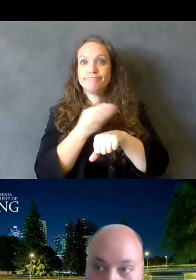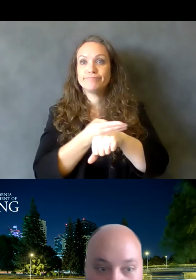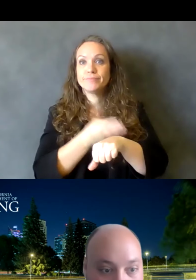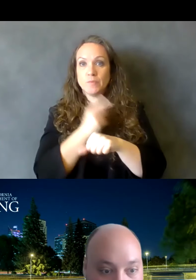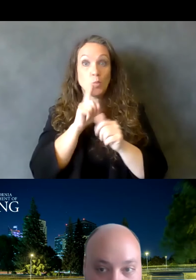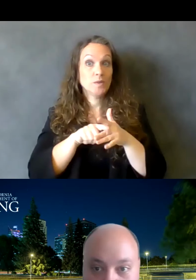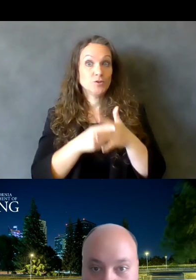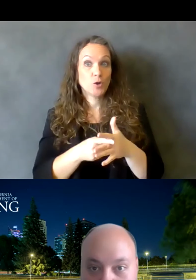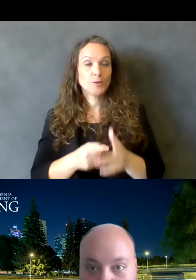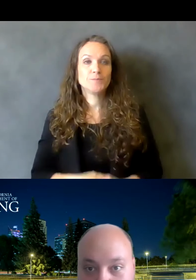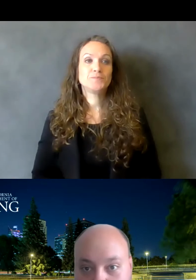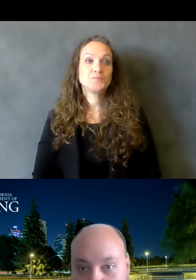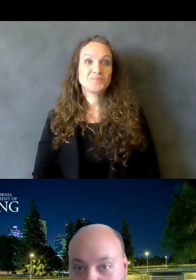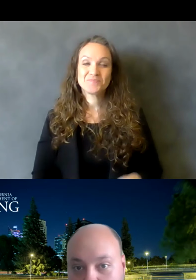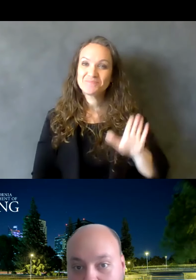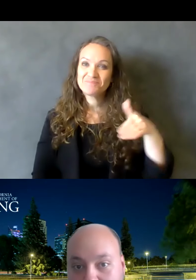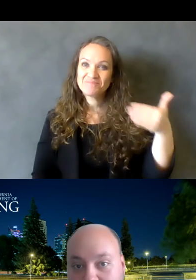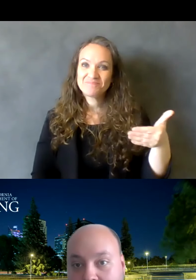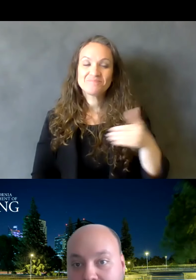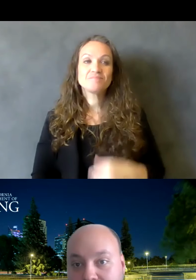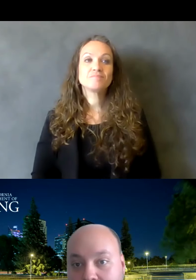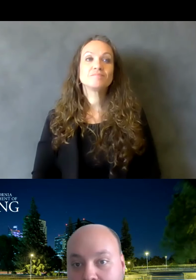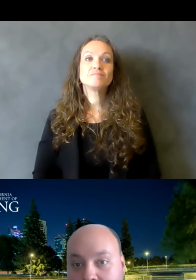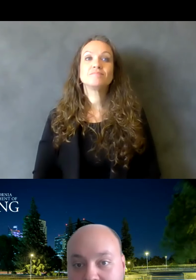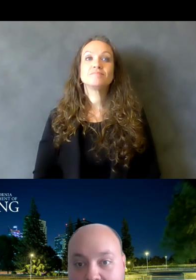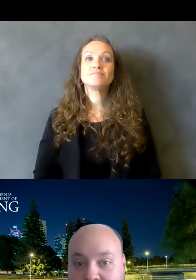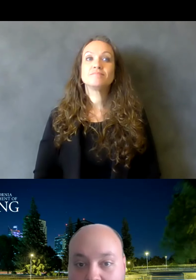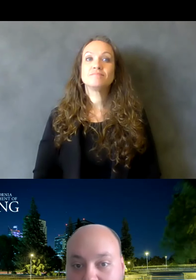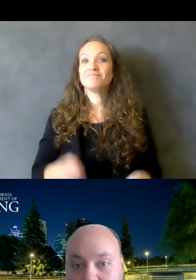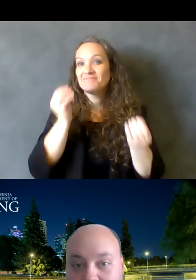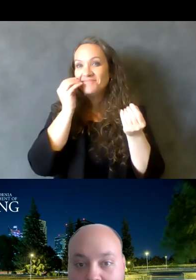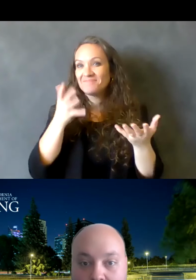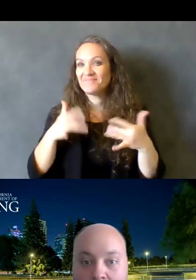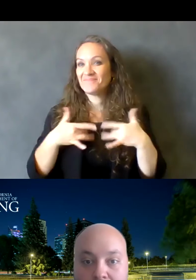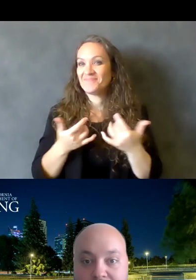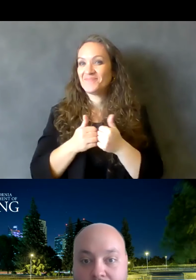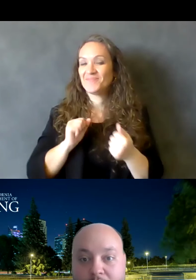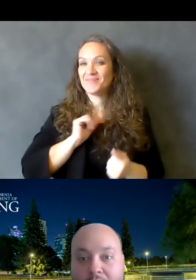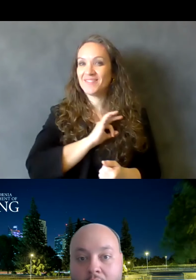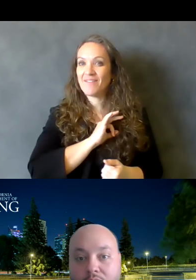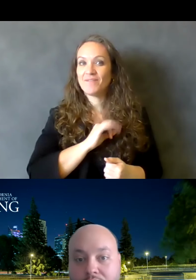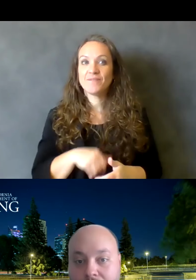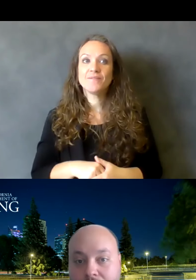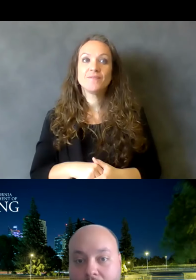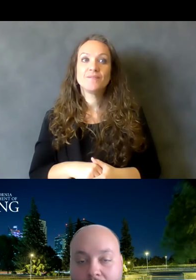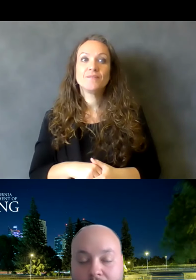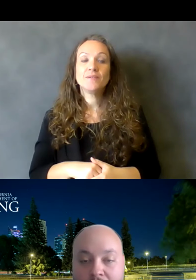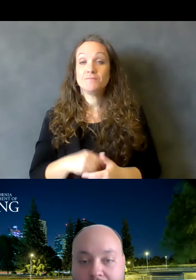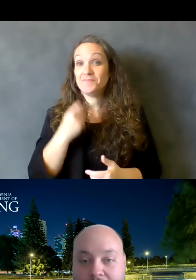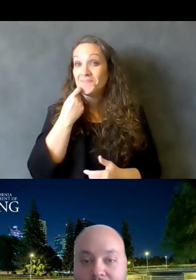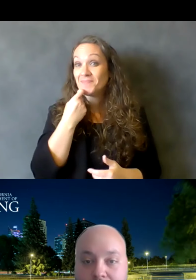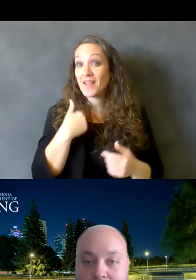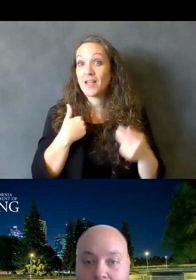And on the next slide, just wanted to provide some staffing updates. Recently, we've had 2 of